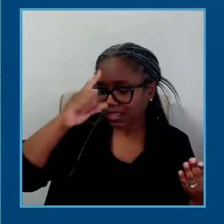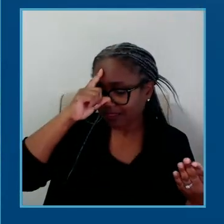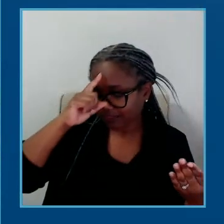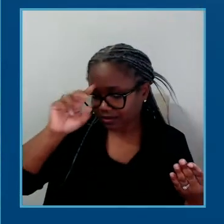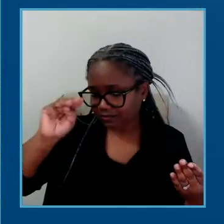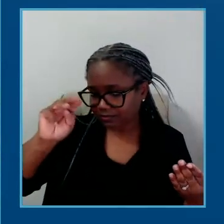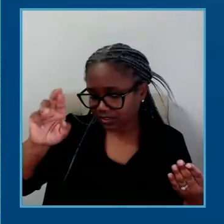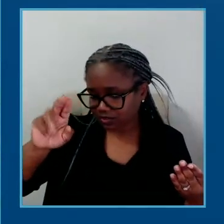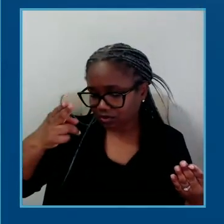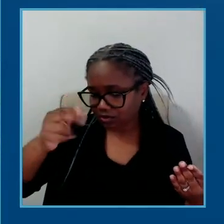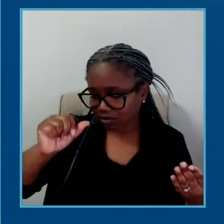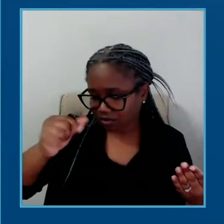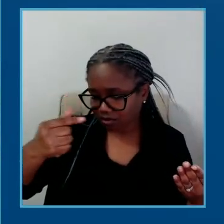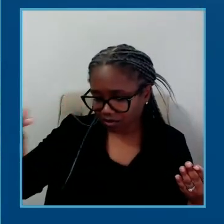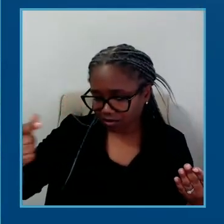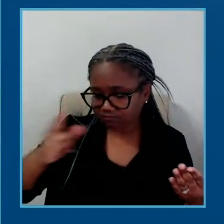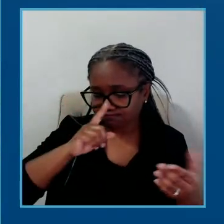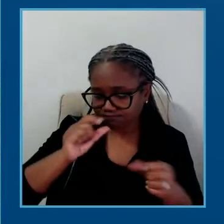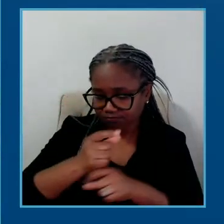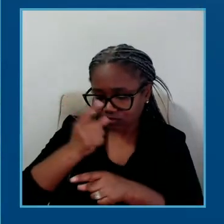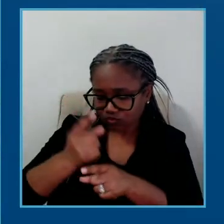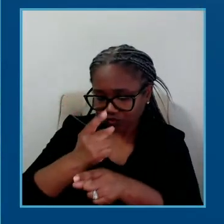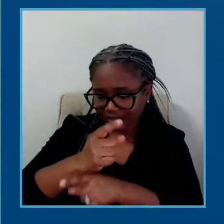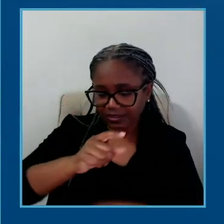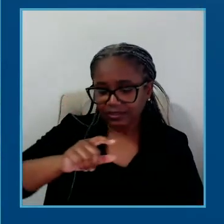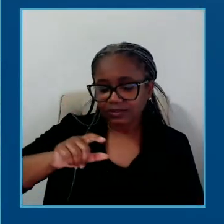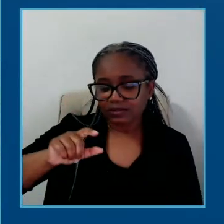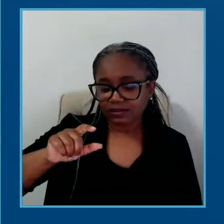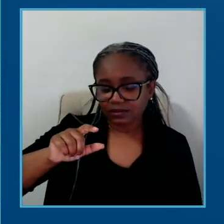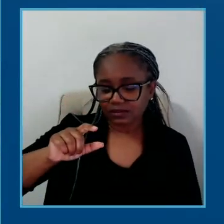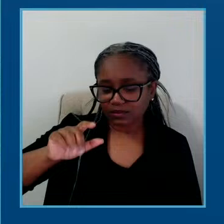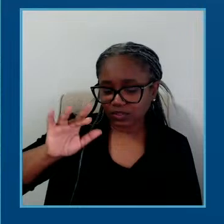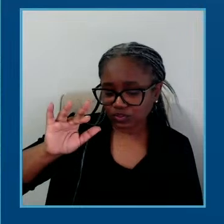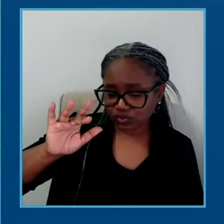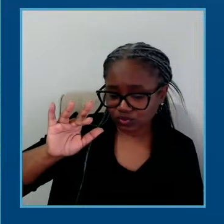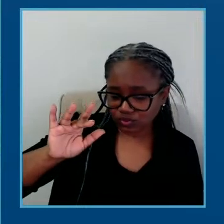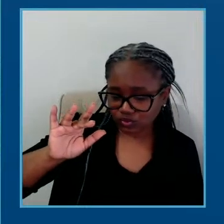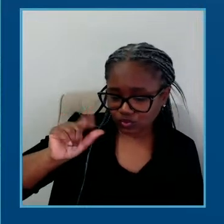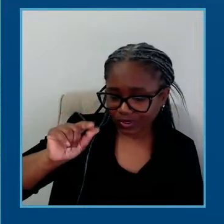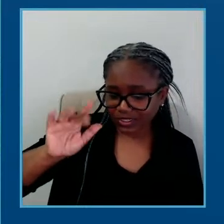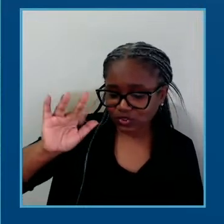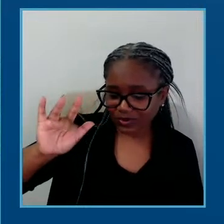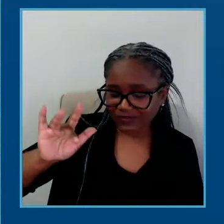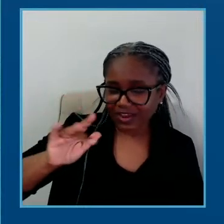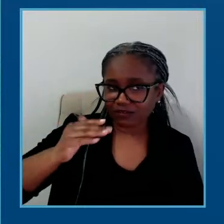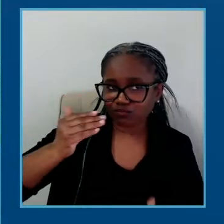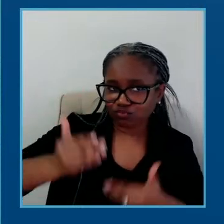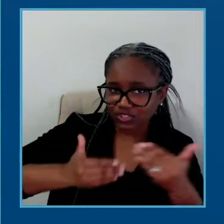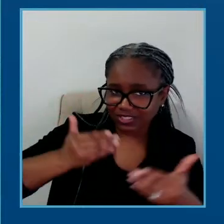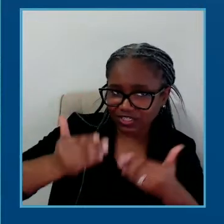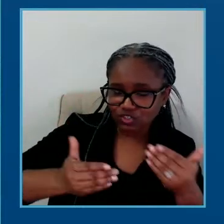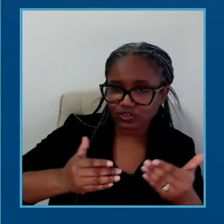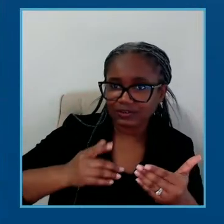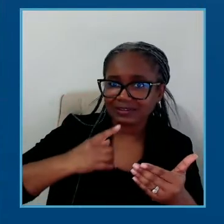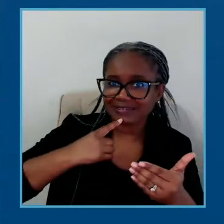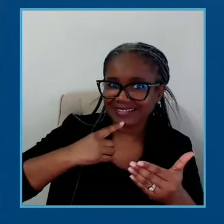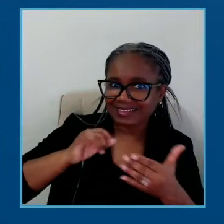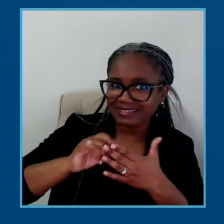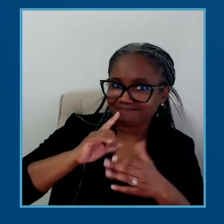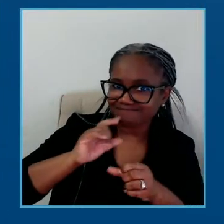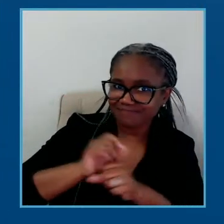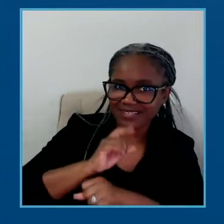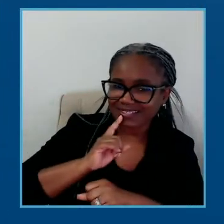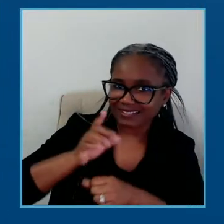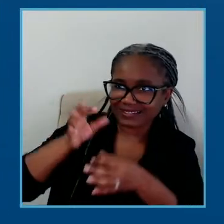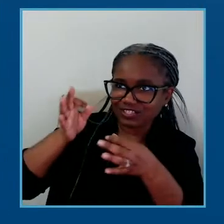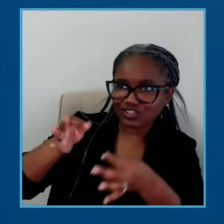DNC proposed 2025 rules of procedure do state that it's at the discretion of the chair that voting